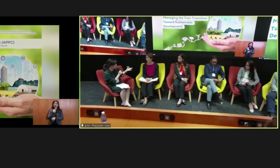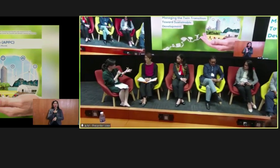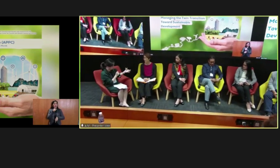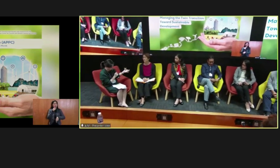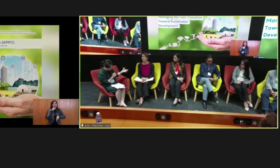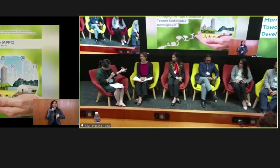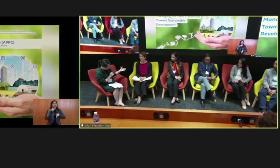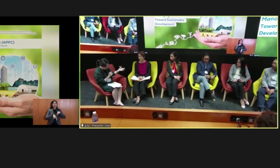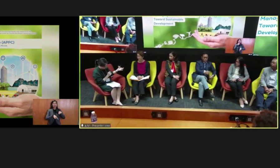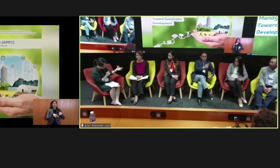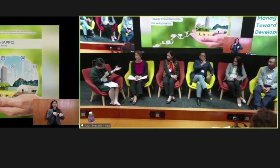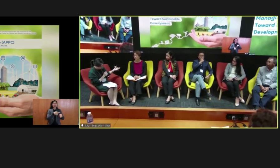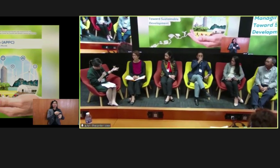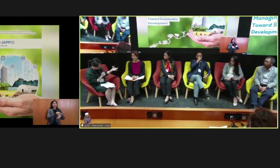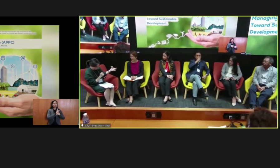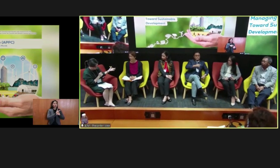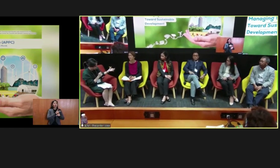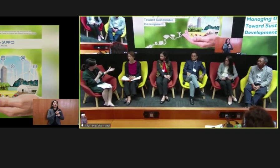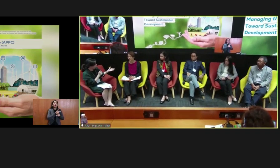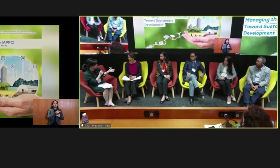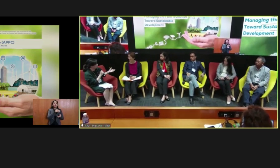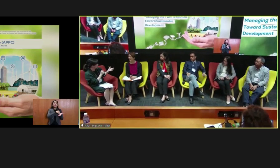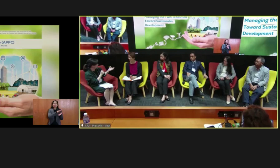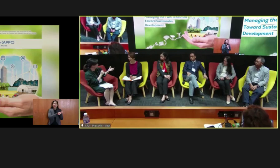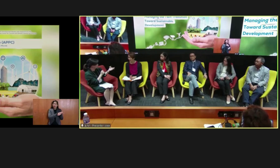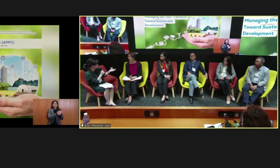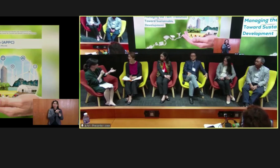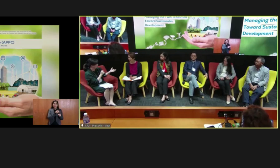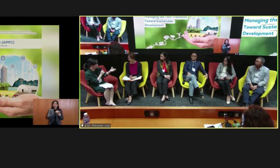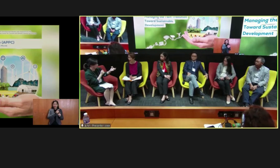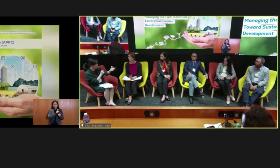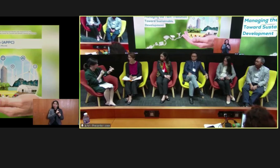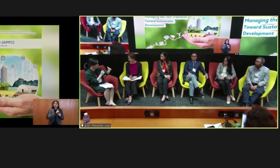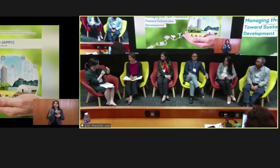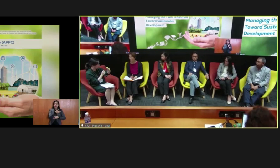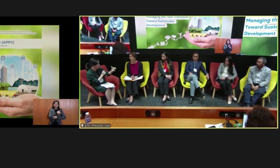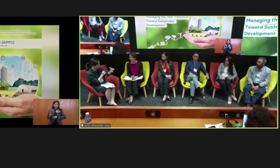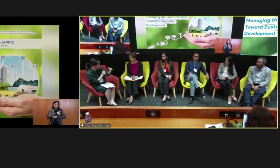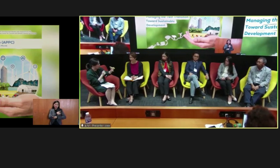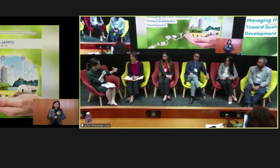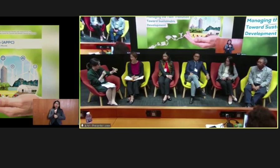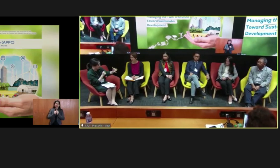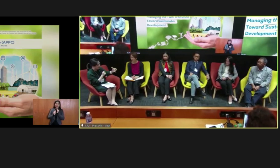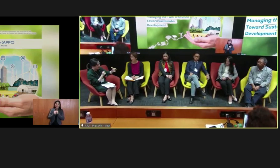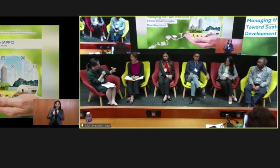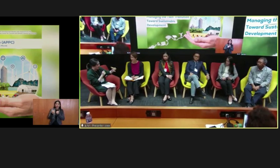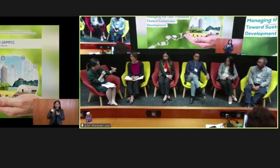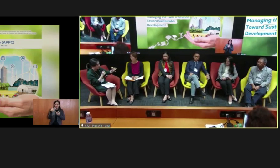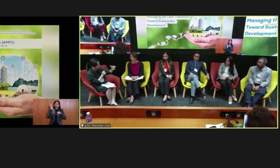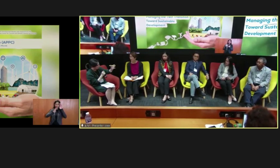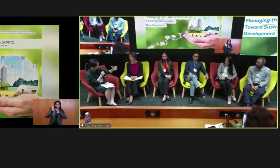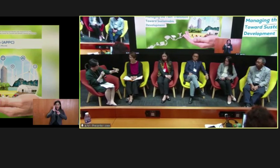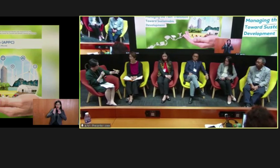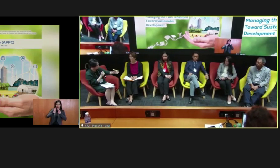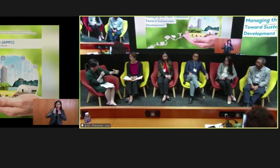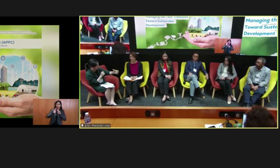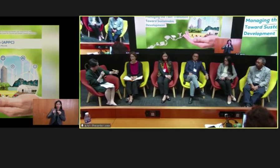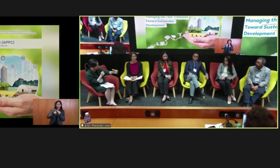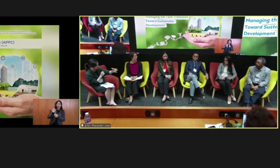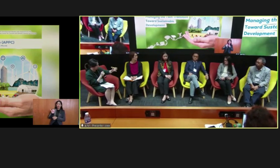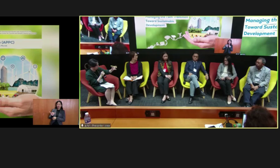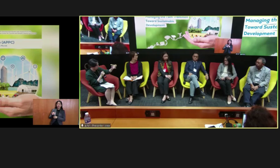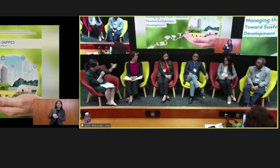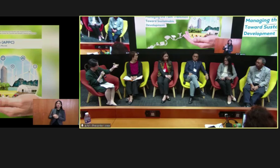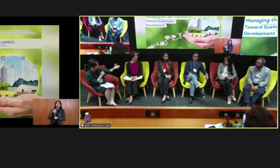obtain loans from traditional financial institutions. So there's a very big gap there. You mentioned whole of